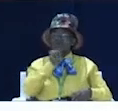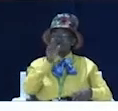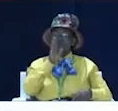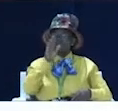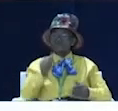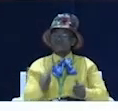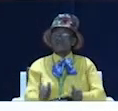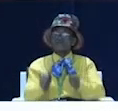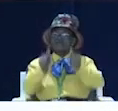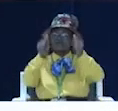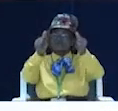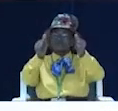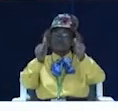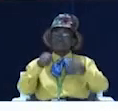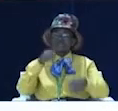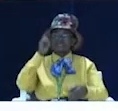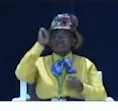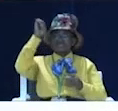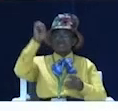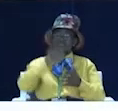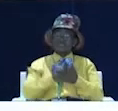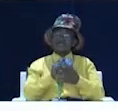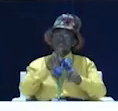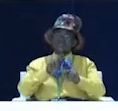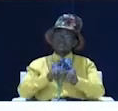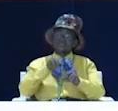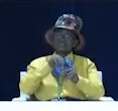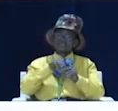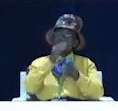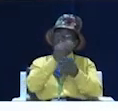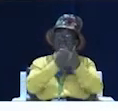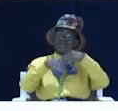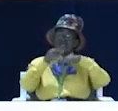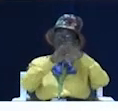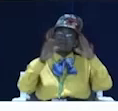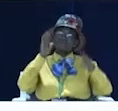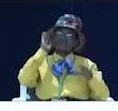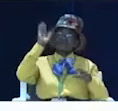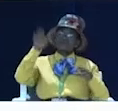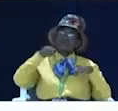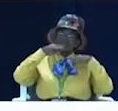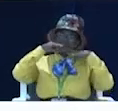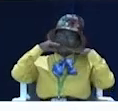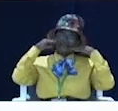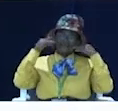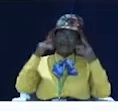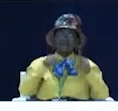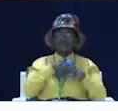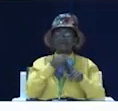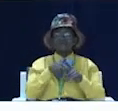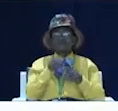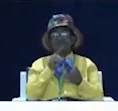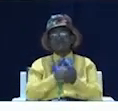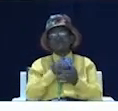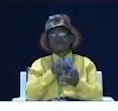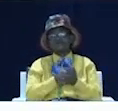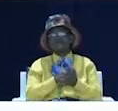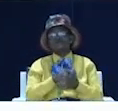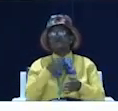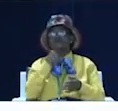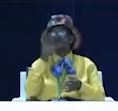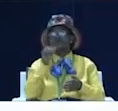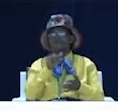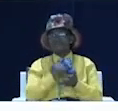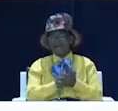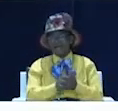(Laughs) When the doctors told that young lady, take